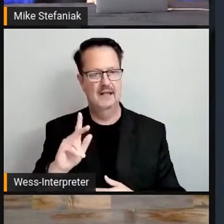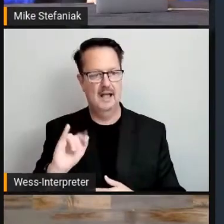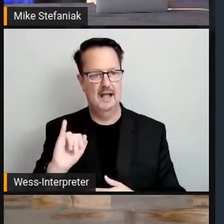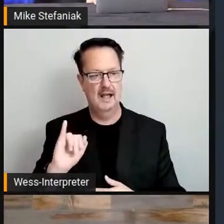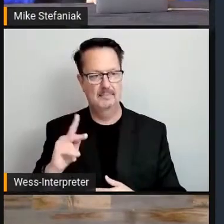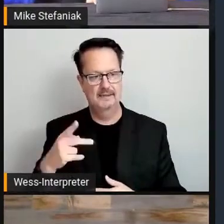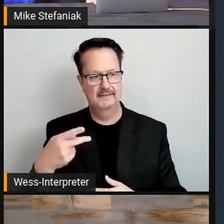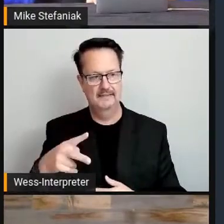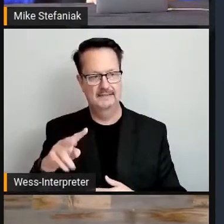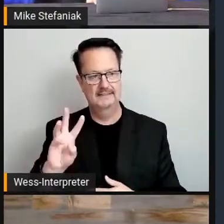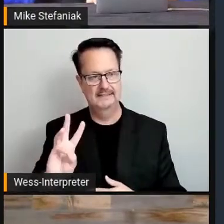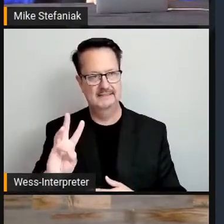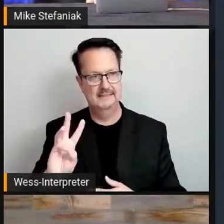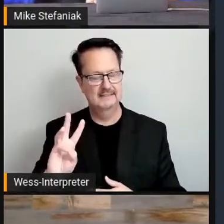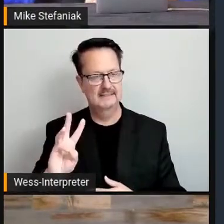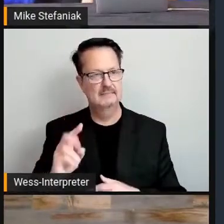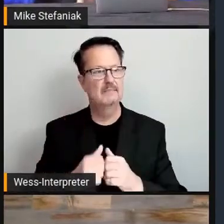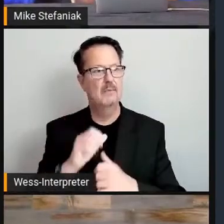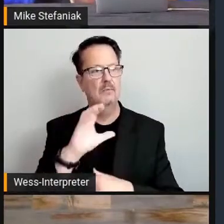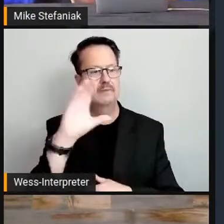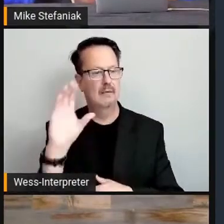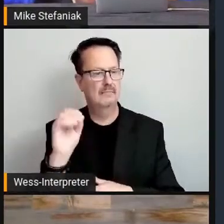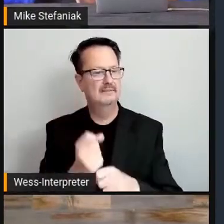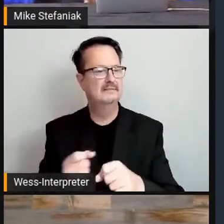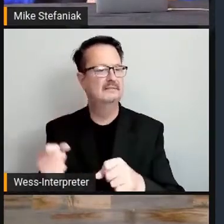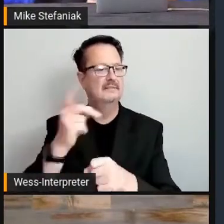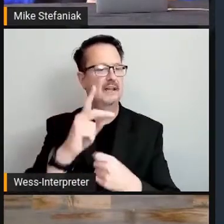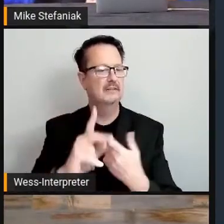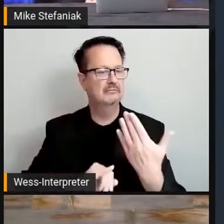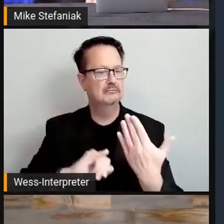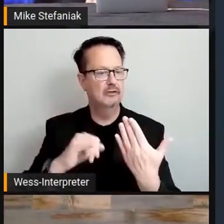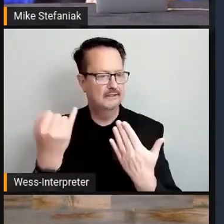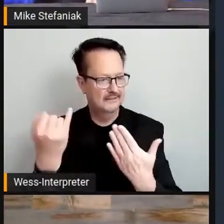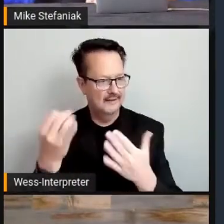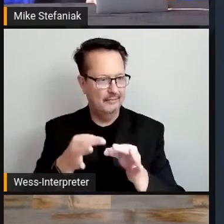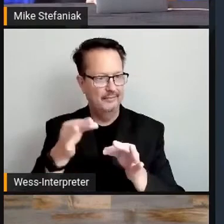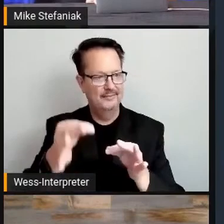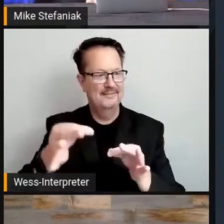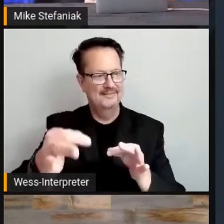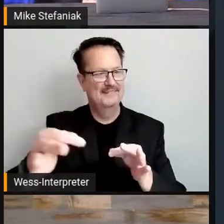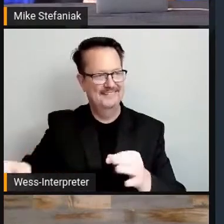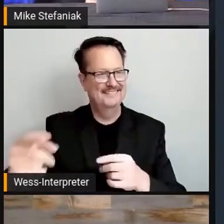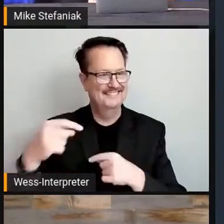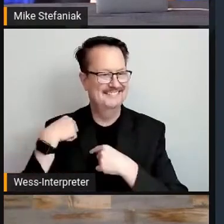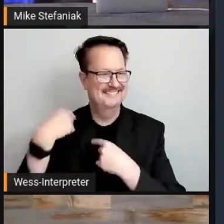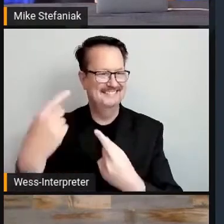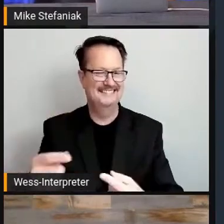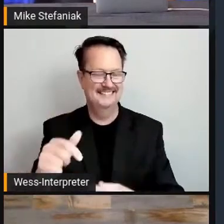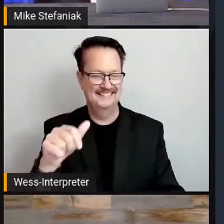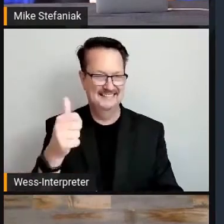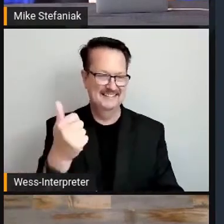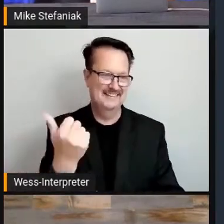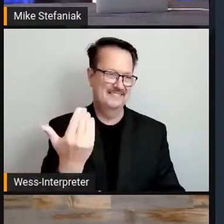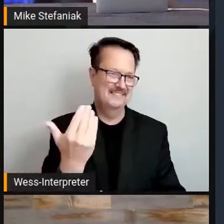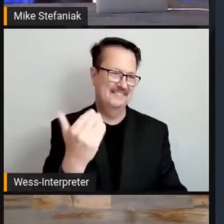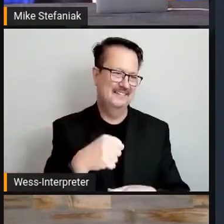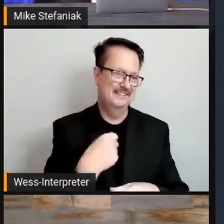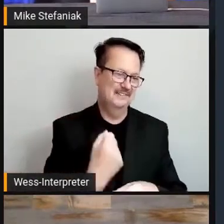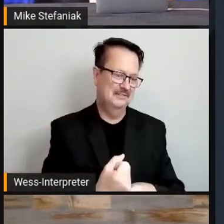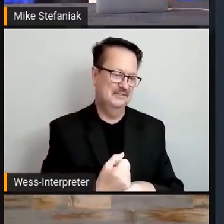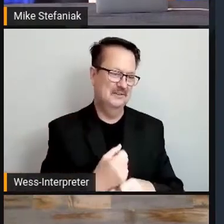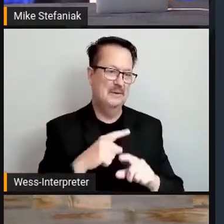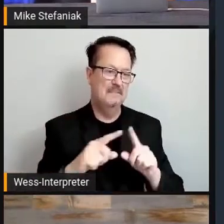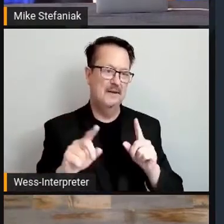is, most companies, is next year's project, and it's been that way for the last, I don't know, 10 or 15 years. But